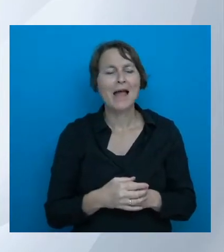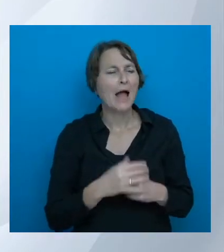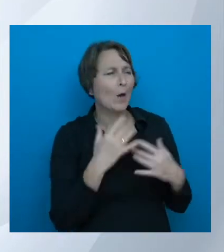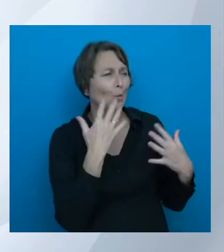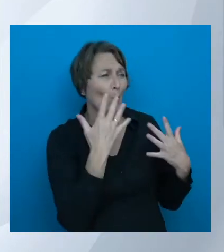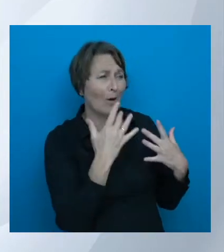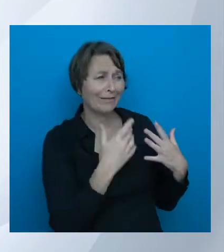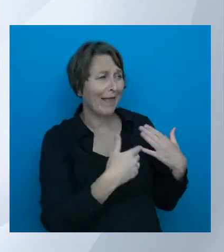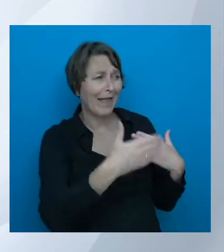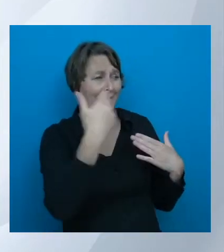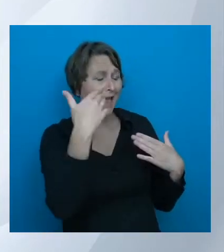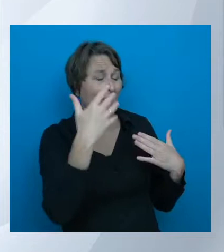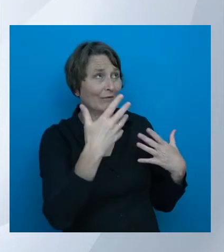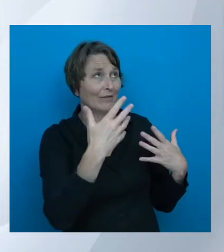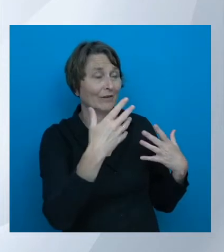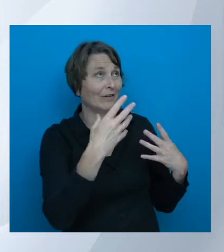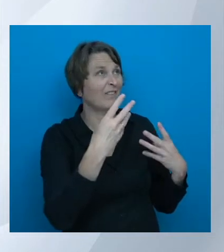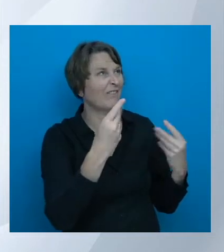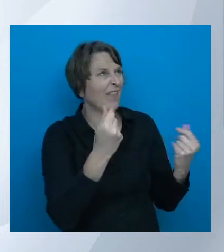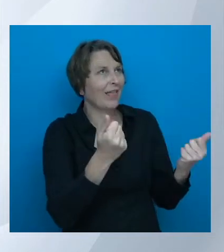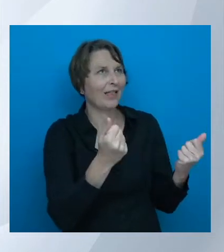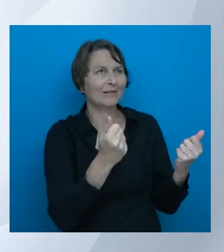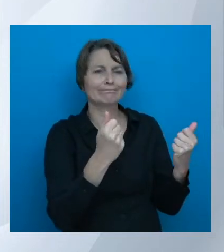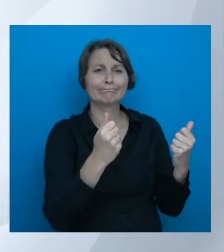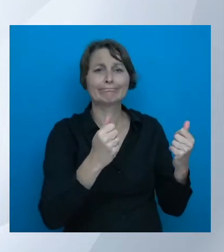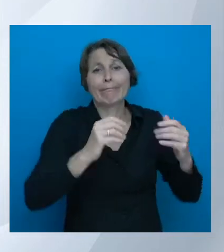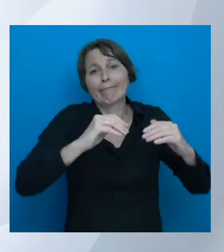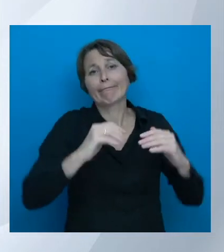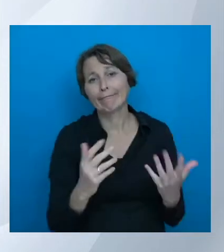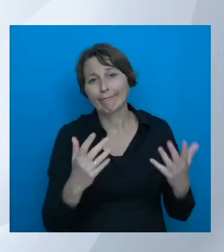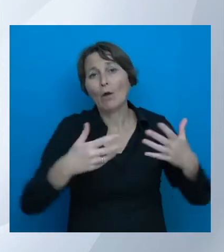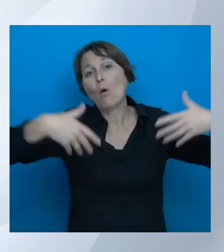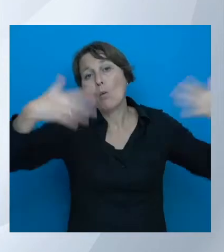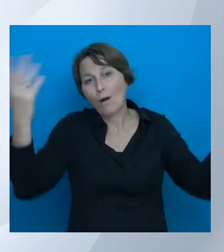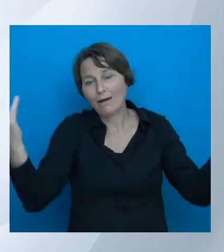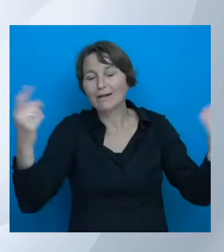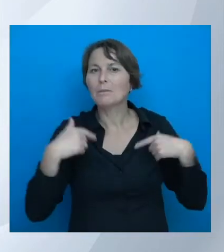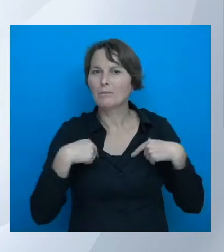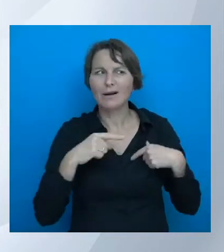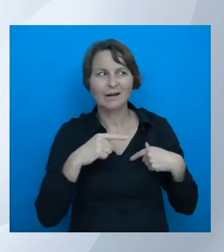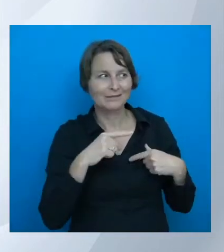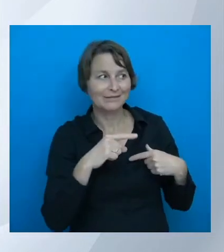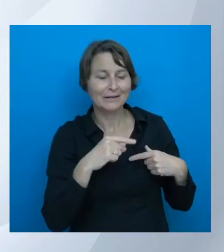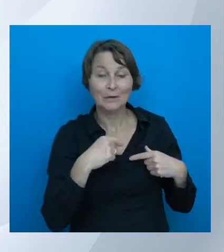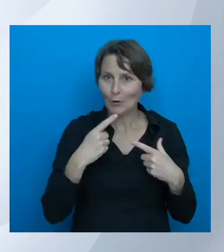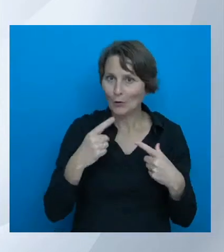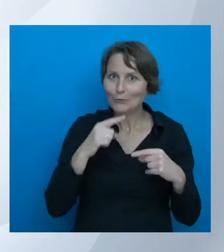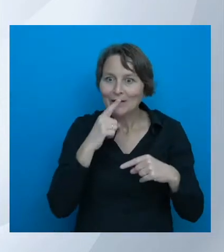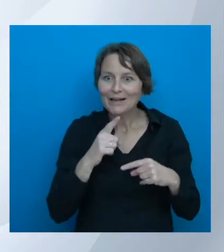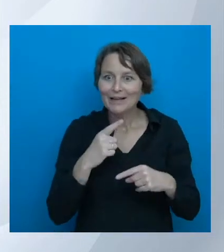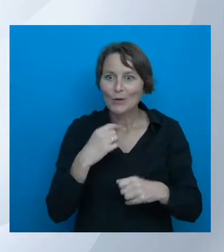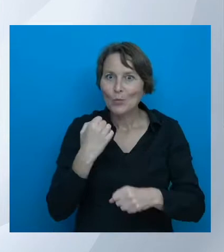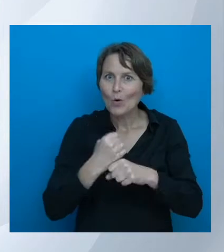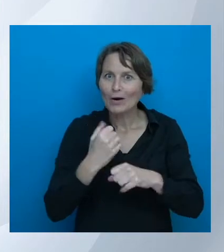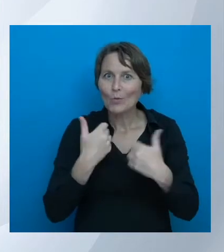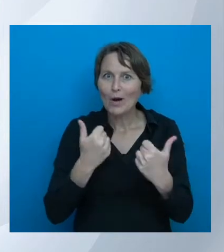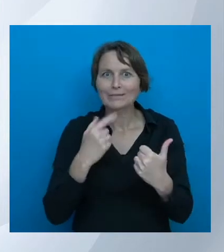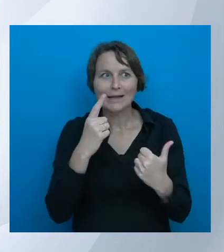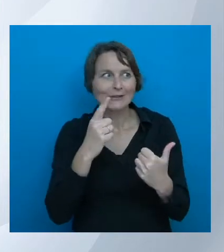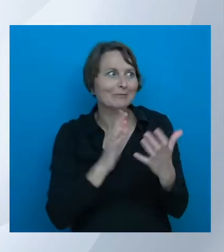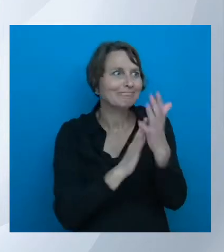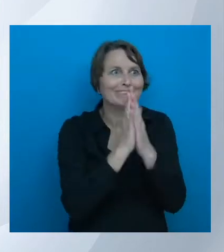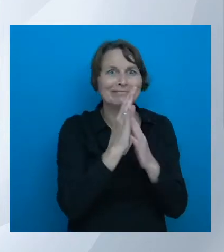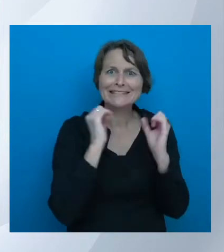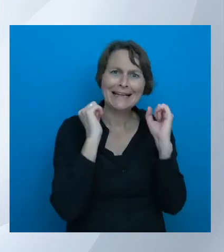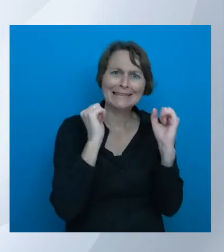No. Exactly. Sometimes you get the challenges, but it's quite rewarding when it works. Well, awesome. So,